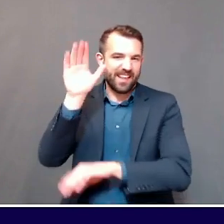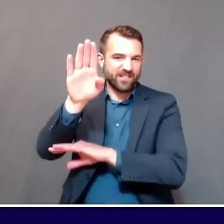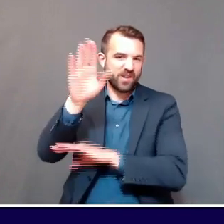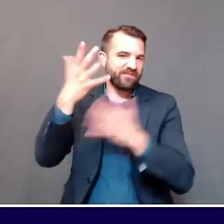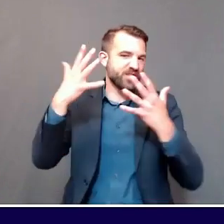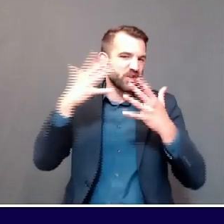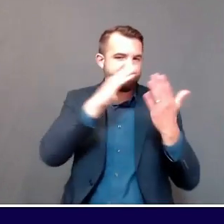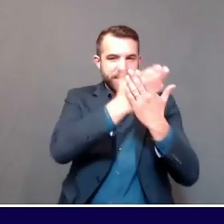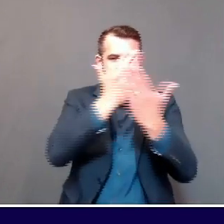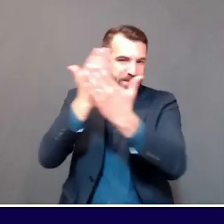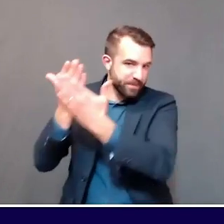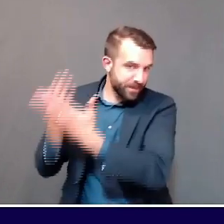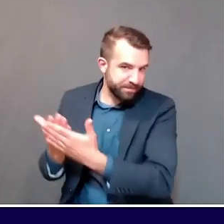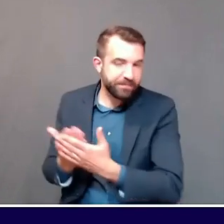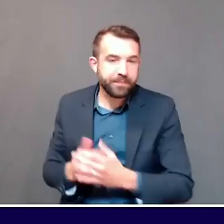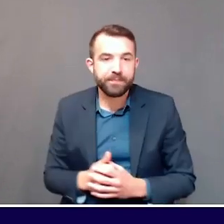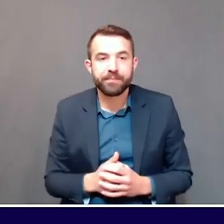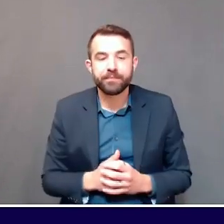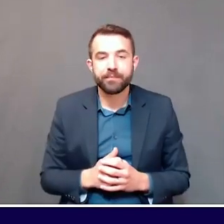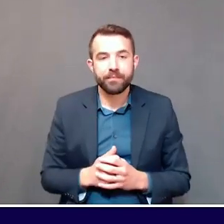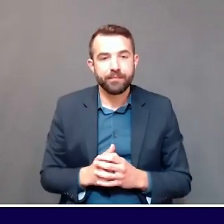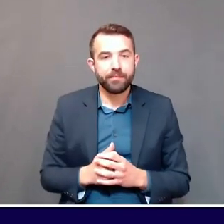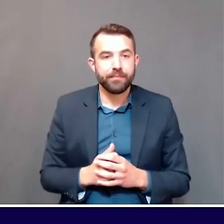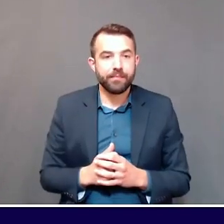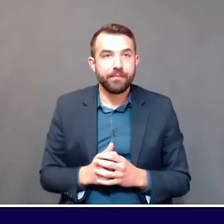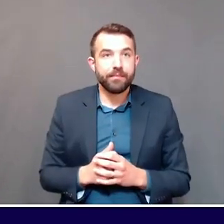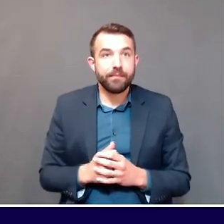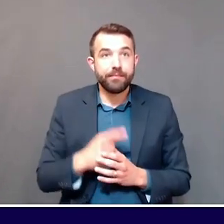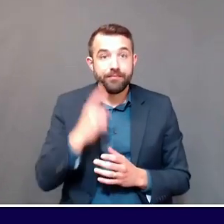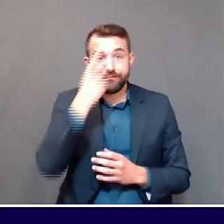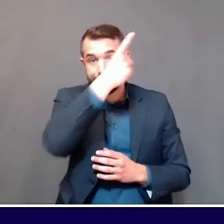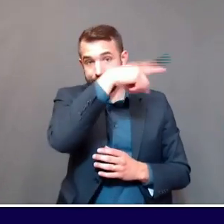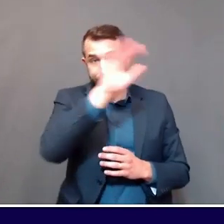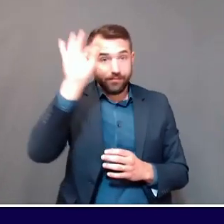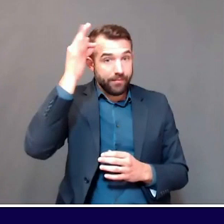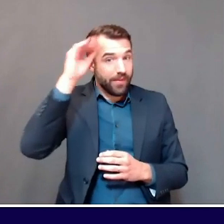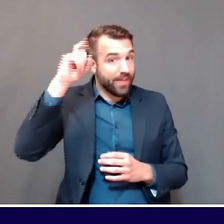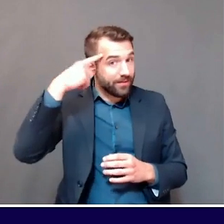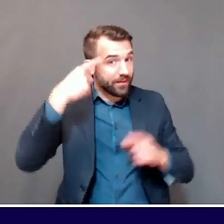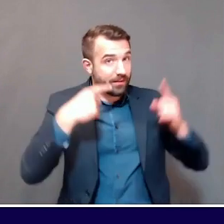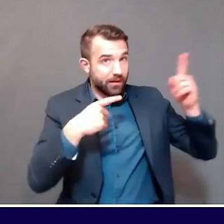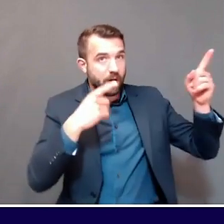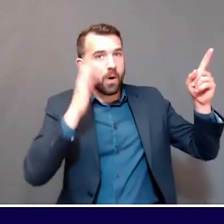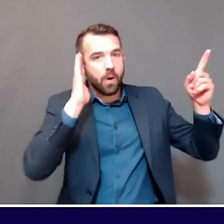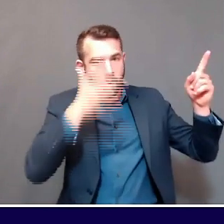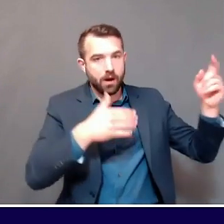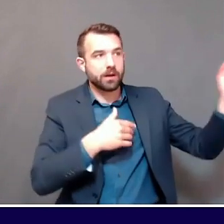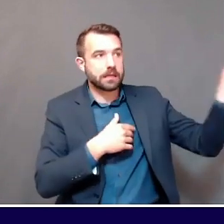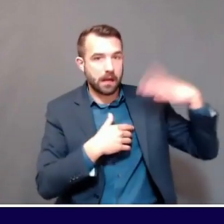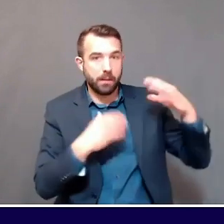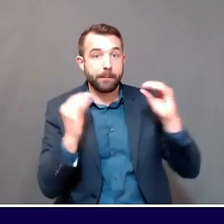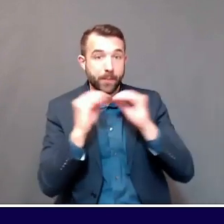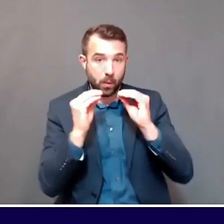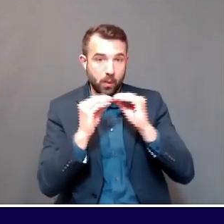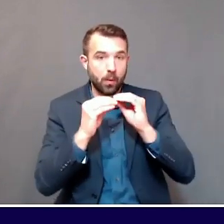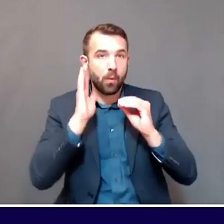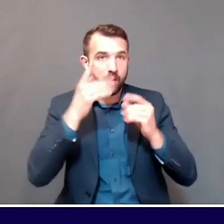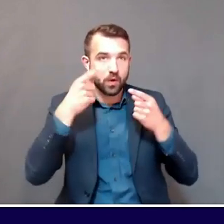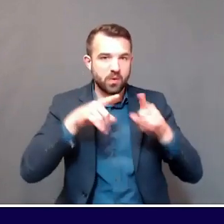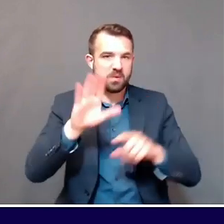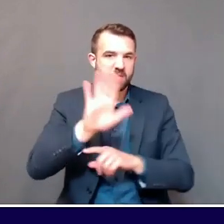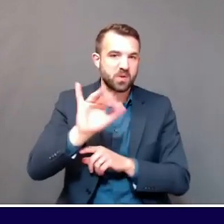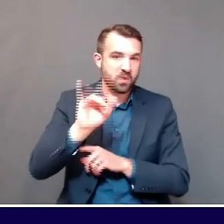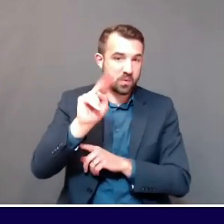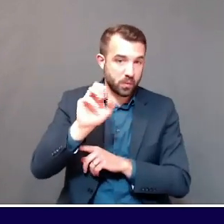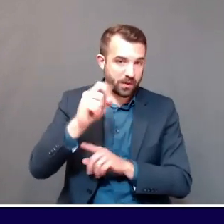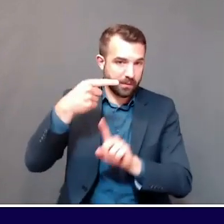We've been notified by our partners in the federal government that more shipments will be on the way throughout the month of June. As we receive more